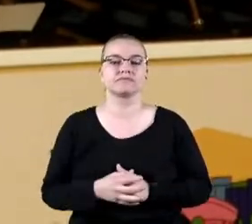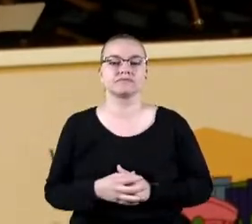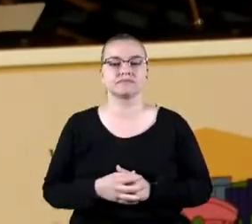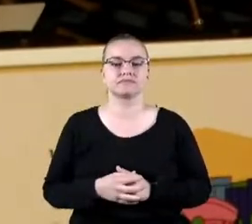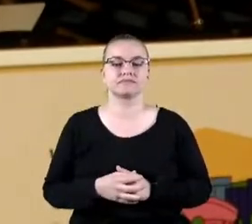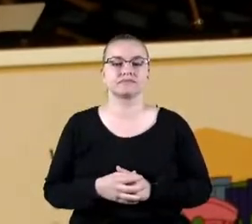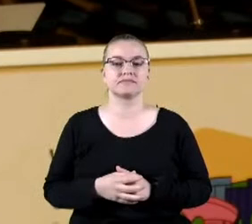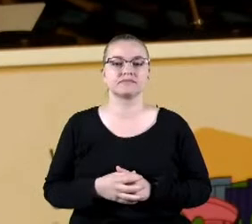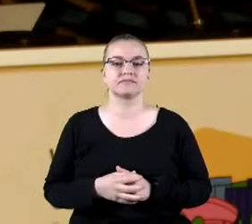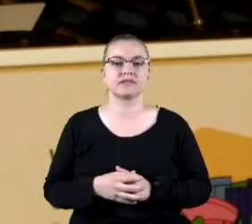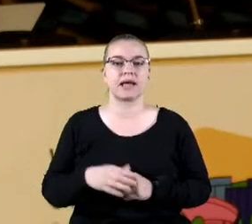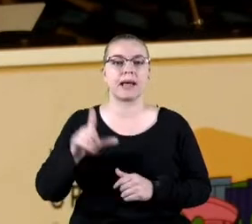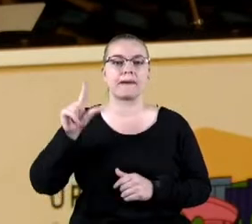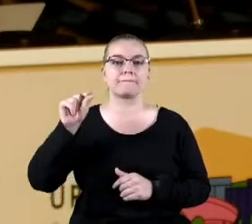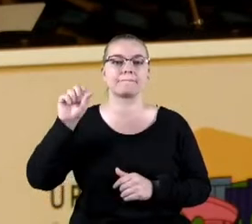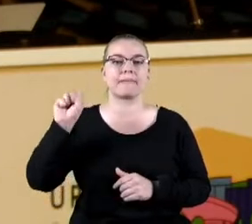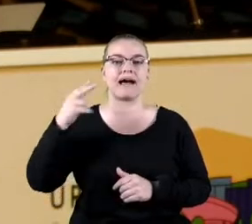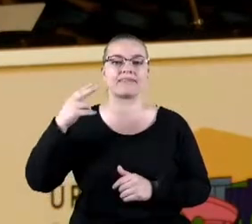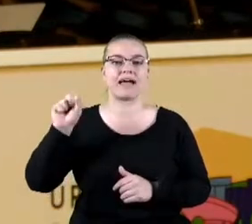Panama,